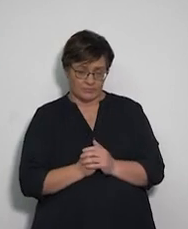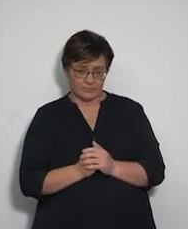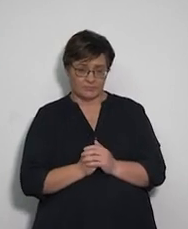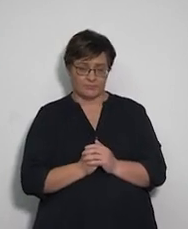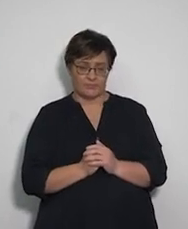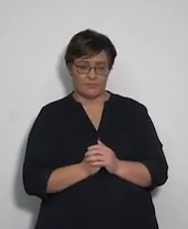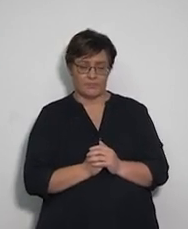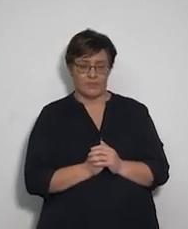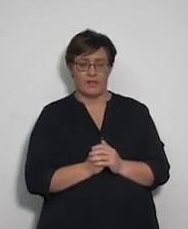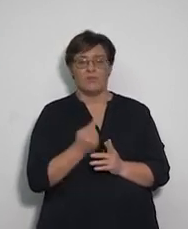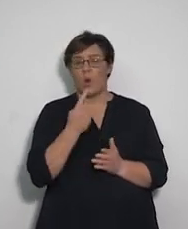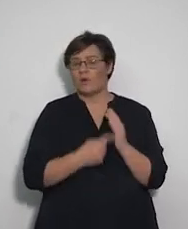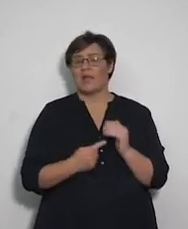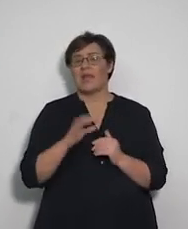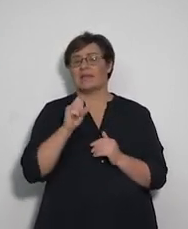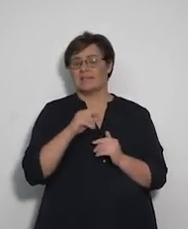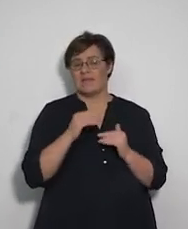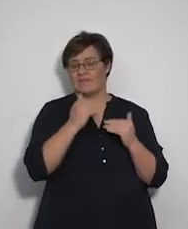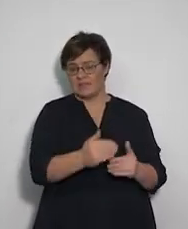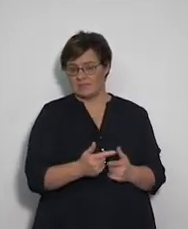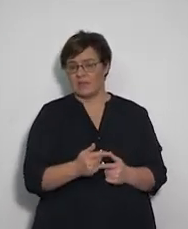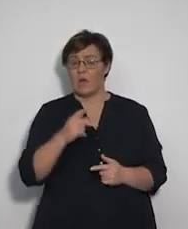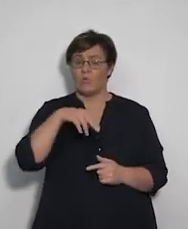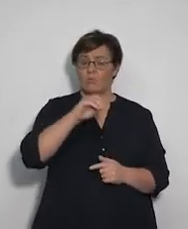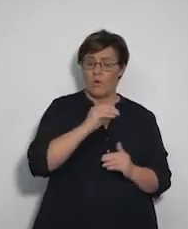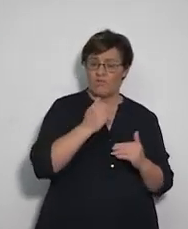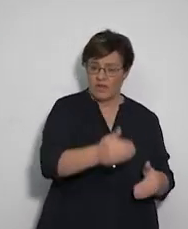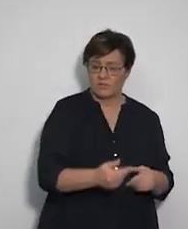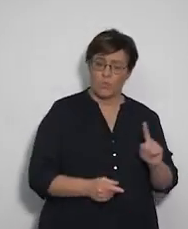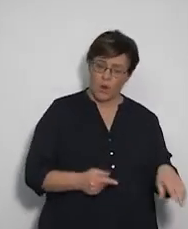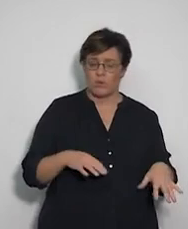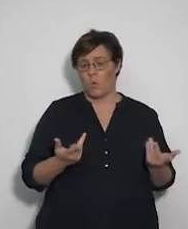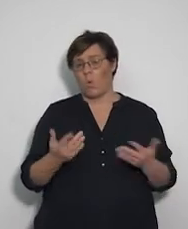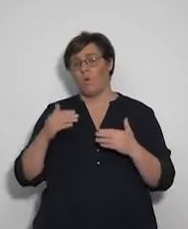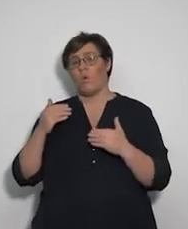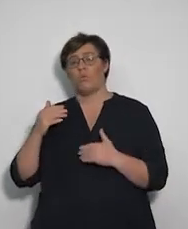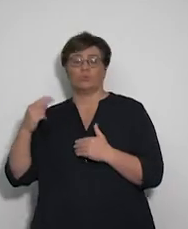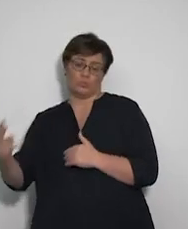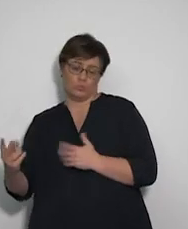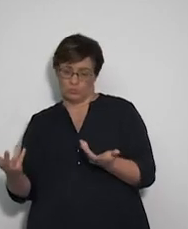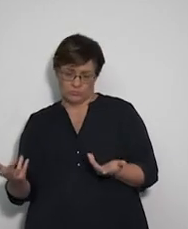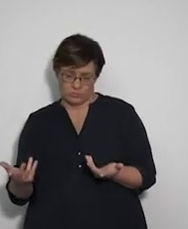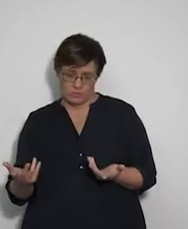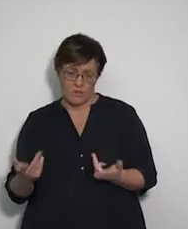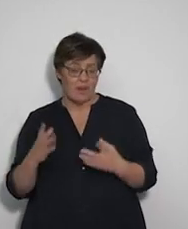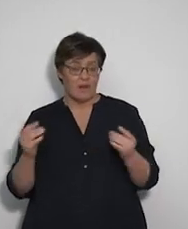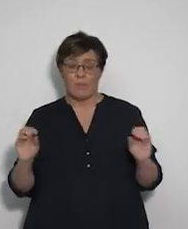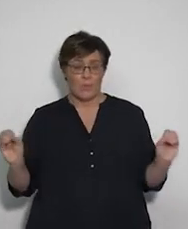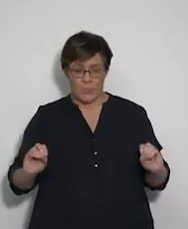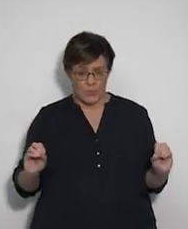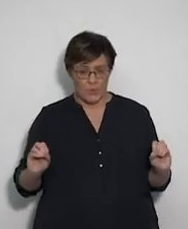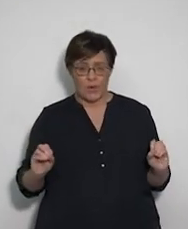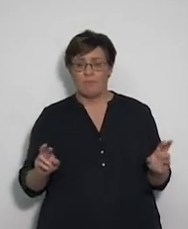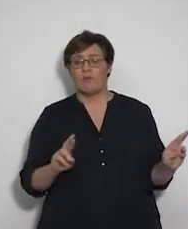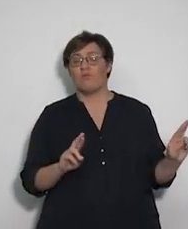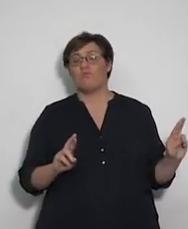meiosis. With the exception of interphase, all other phases, prophase would either be prophase 1 or 2. If there is no